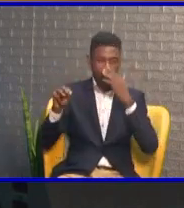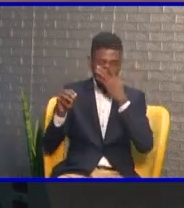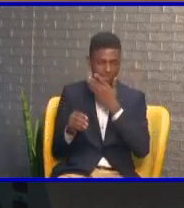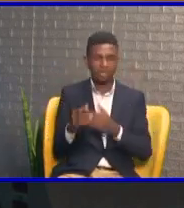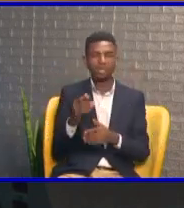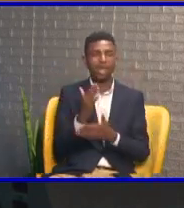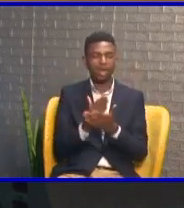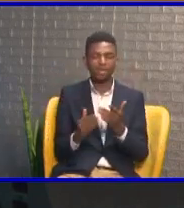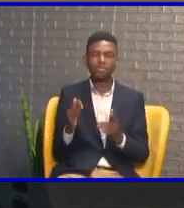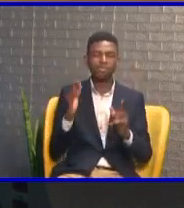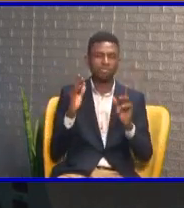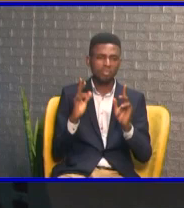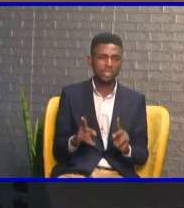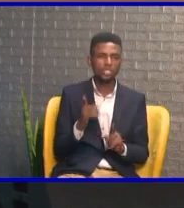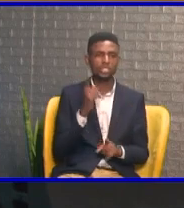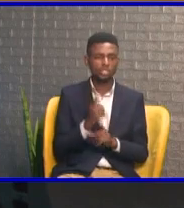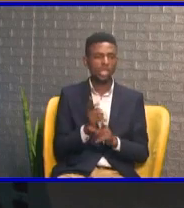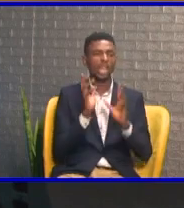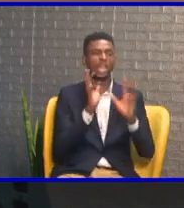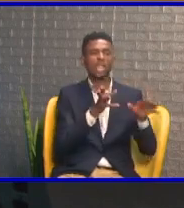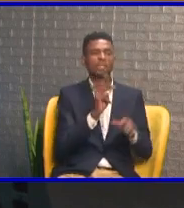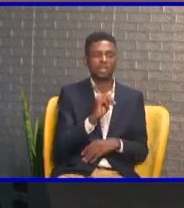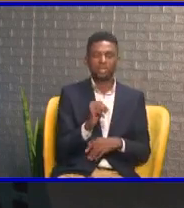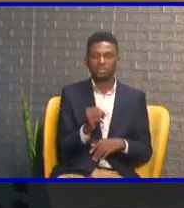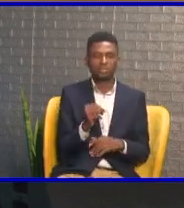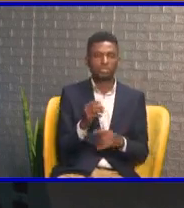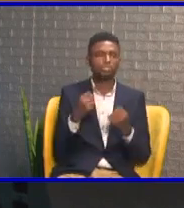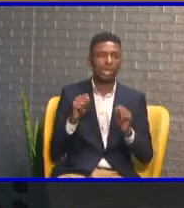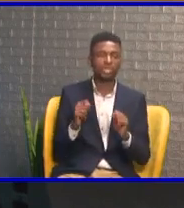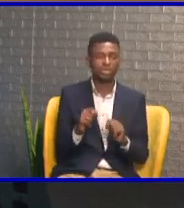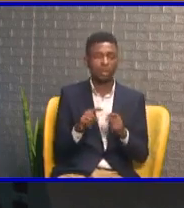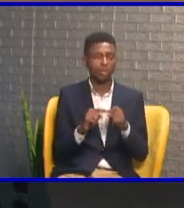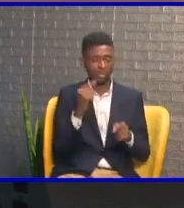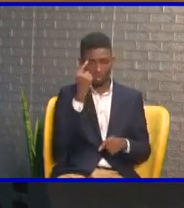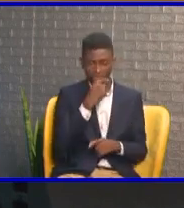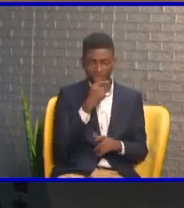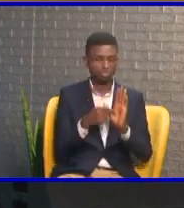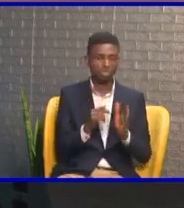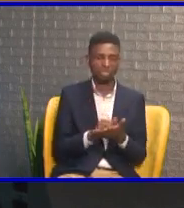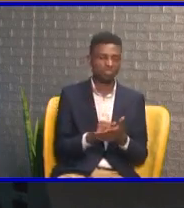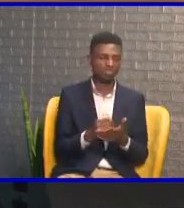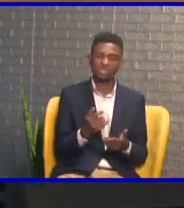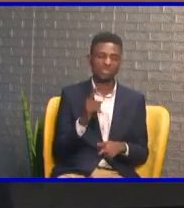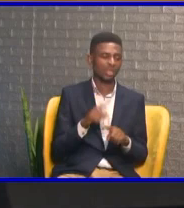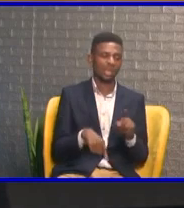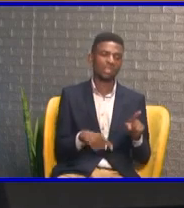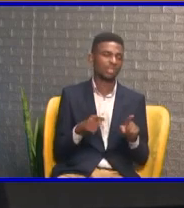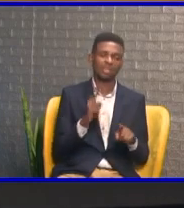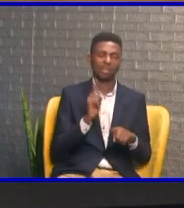doing what they have to do. And then they left me and they went. And I was just there with my mom. And all my mom did was cry.